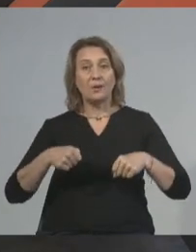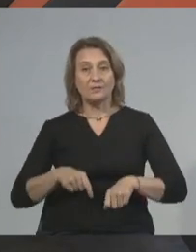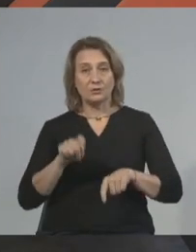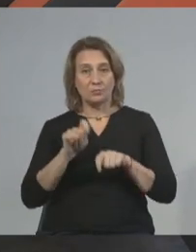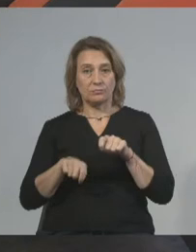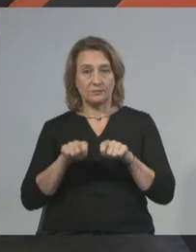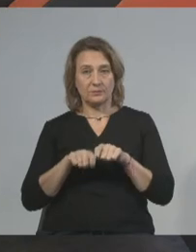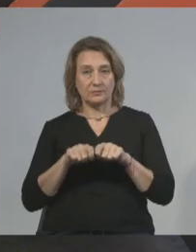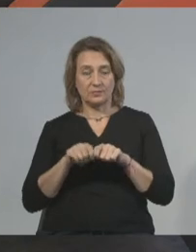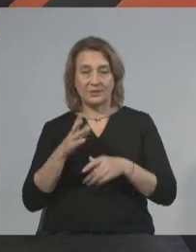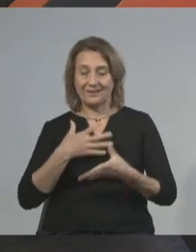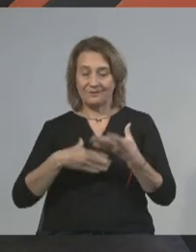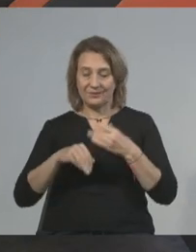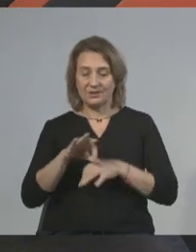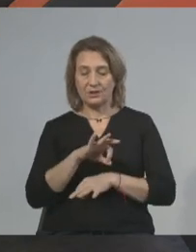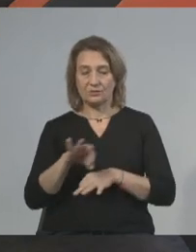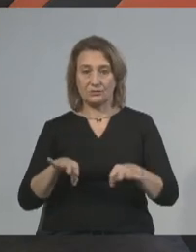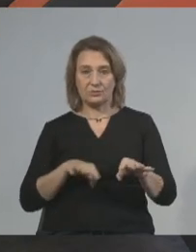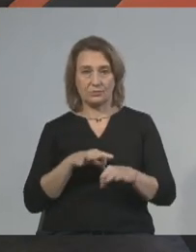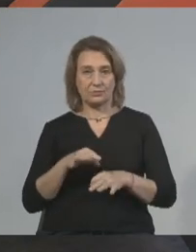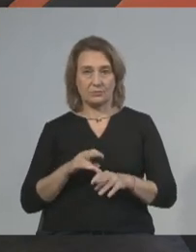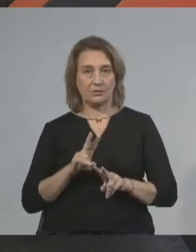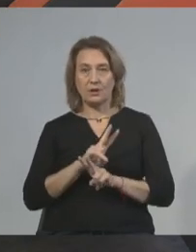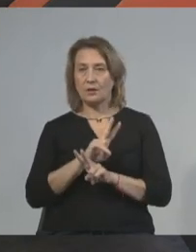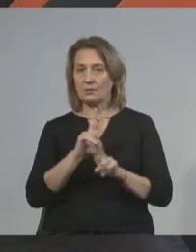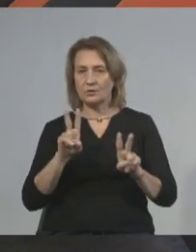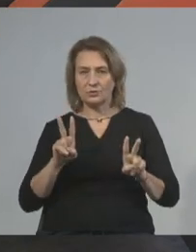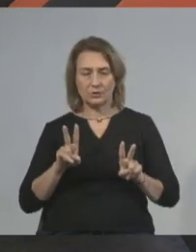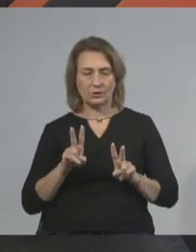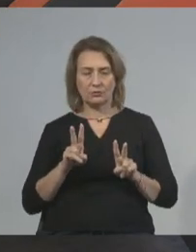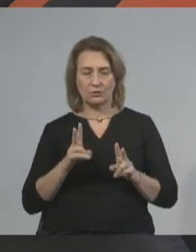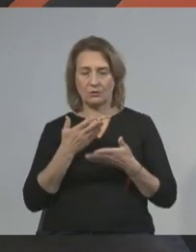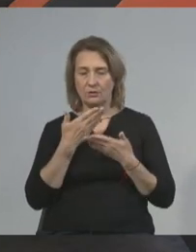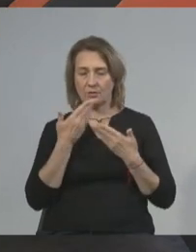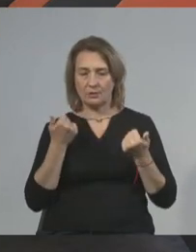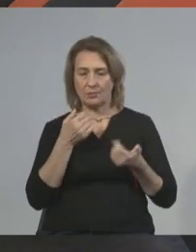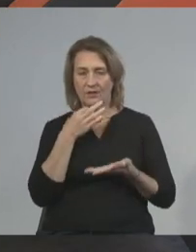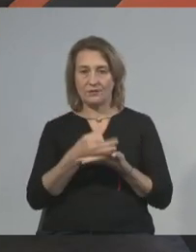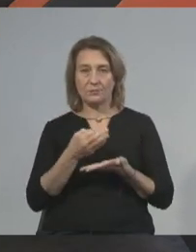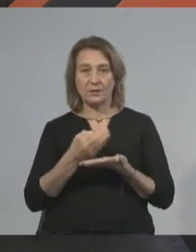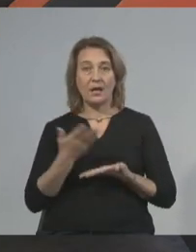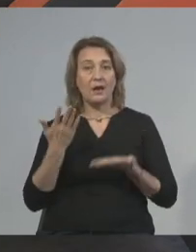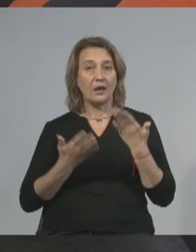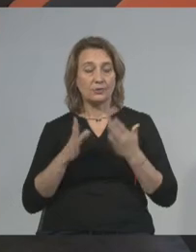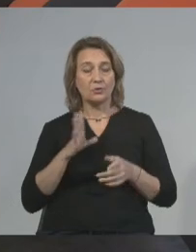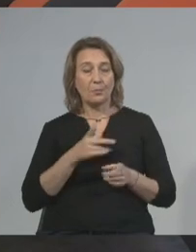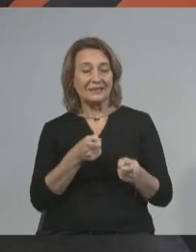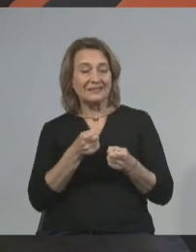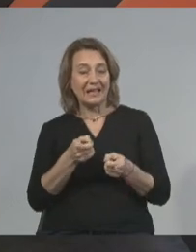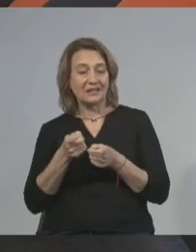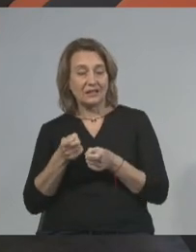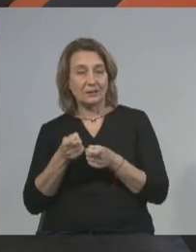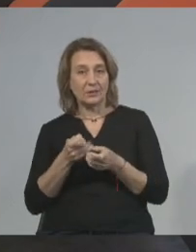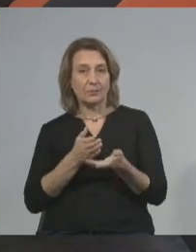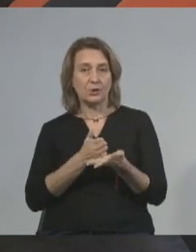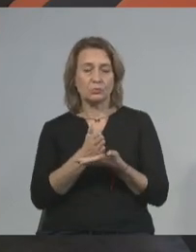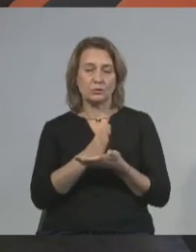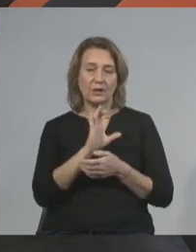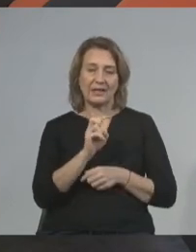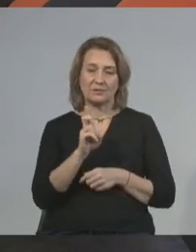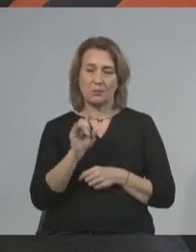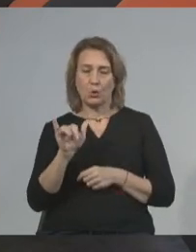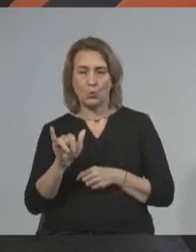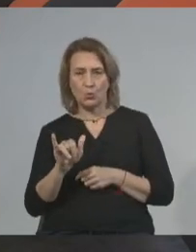we have only one structure we don't we have the uh security our security